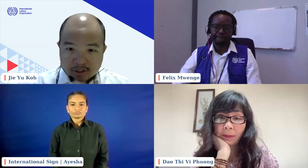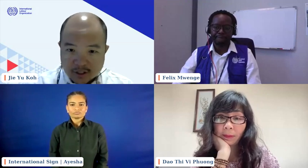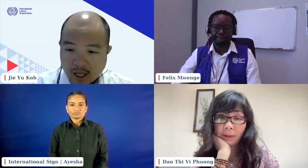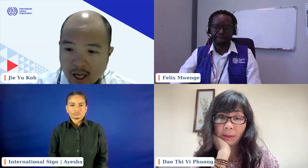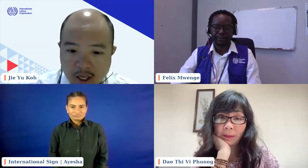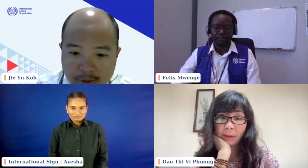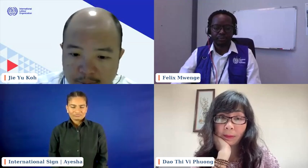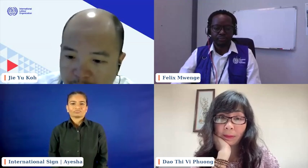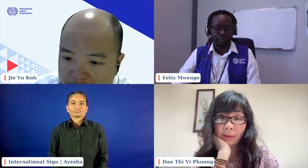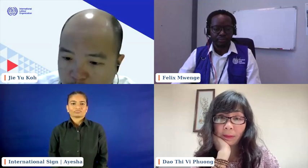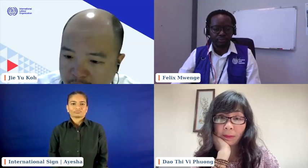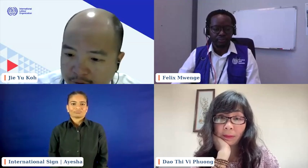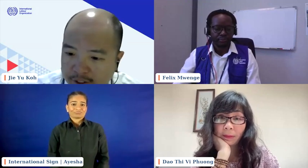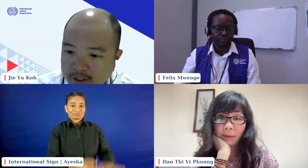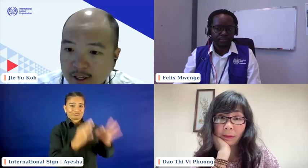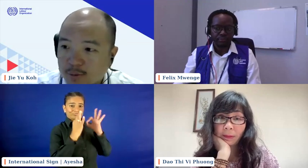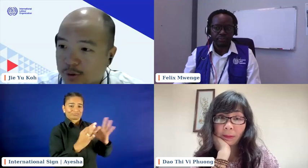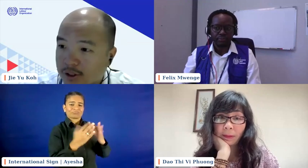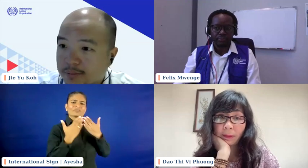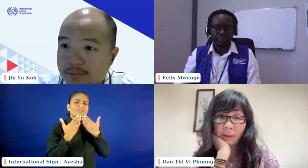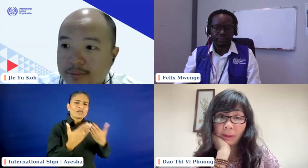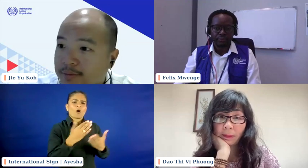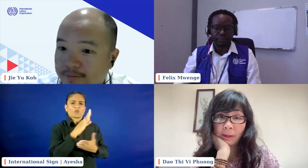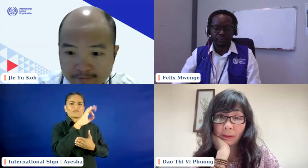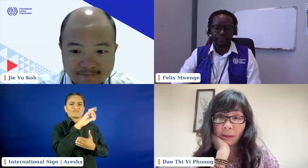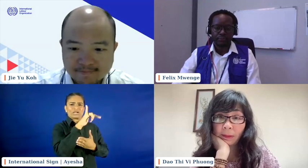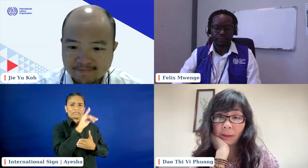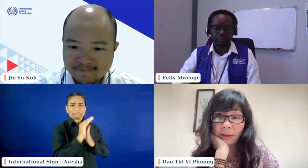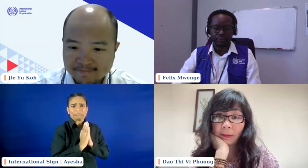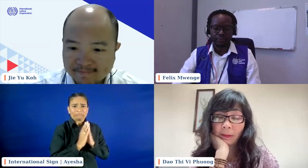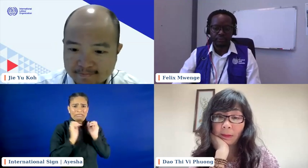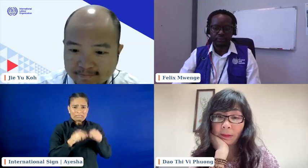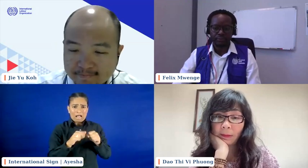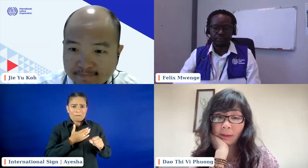Thank you, Felix. Maybe we can have the slides put up.